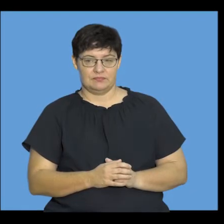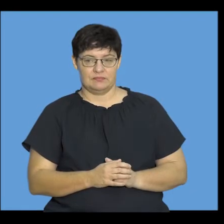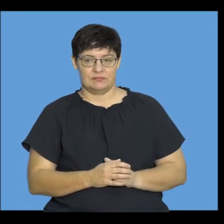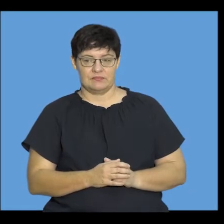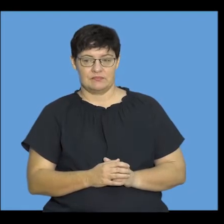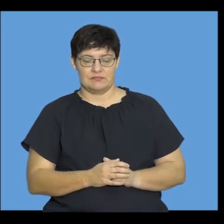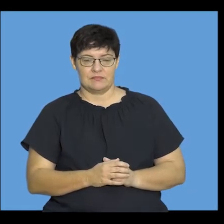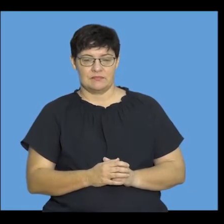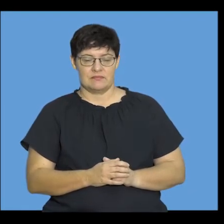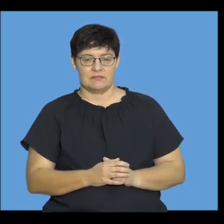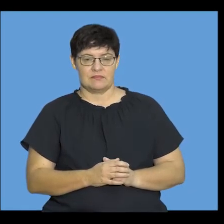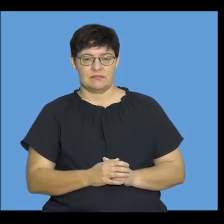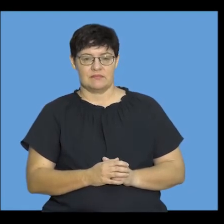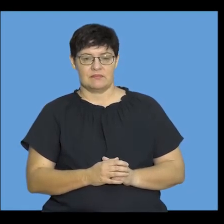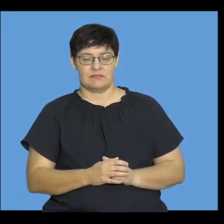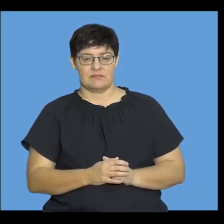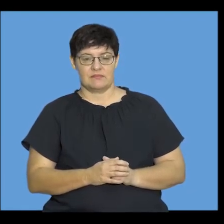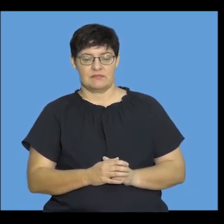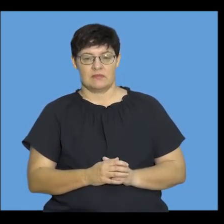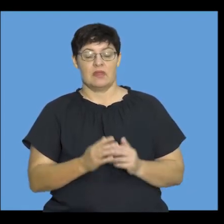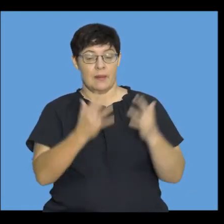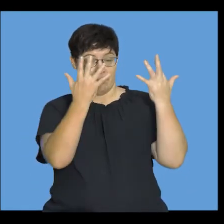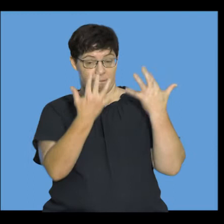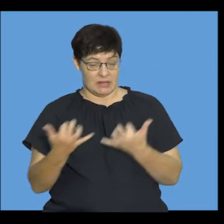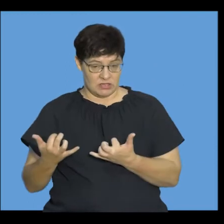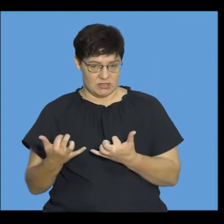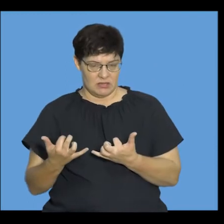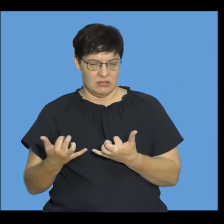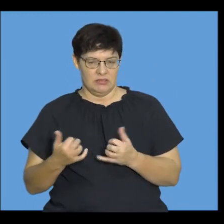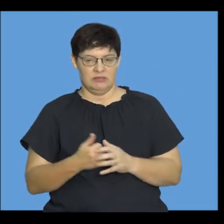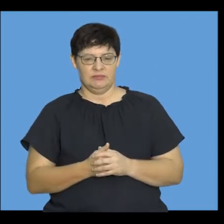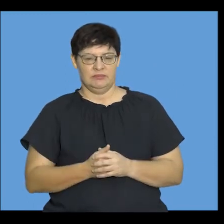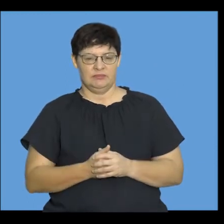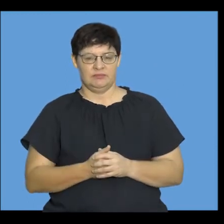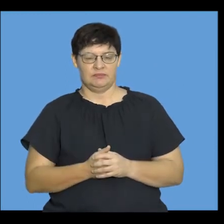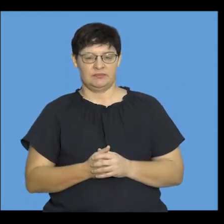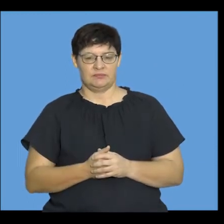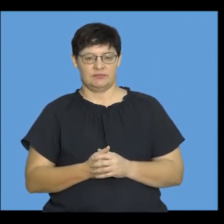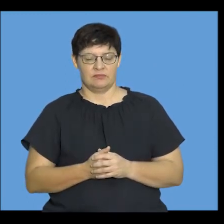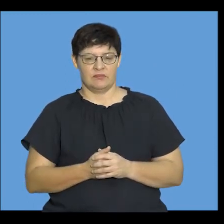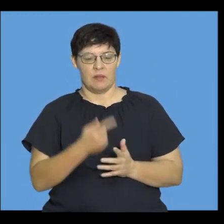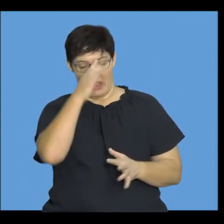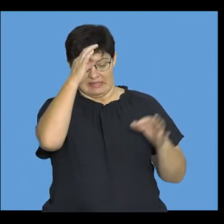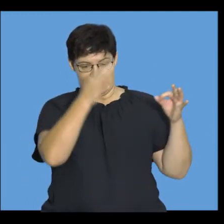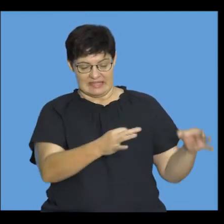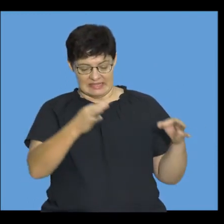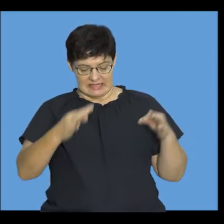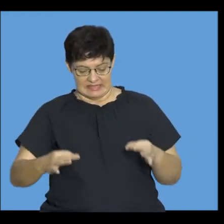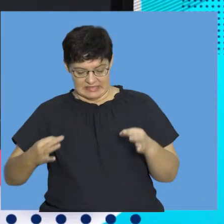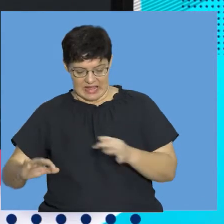And obviously you can see that budgeting improves your decision